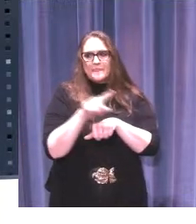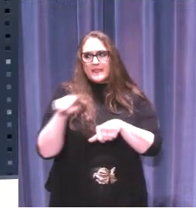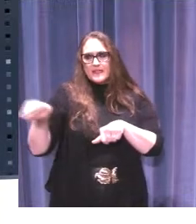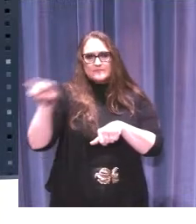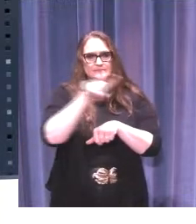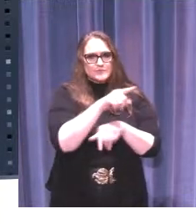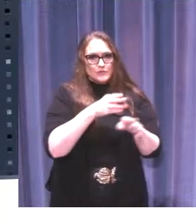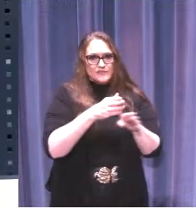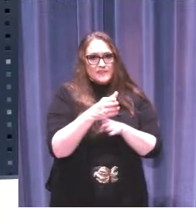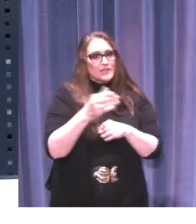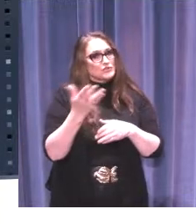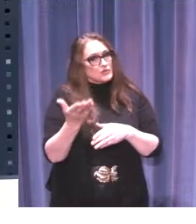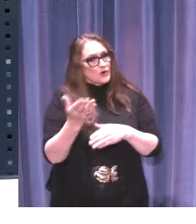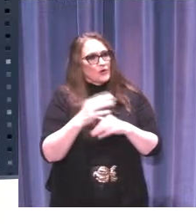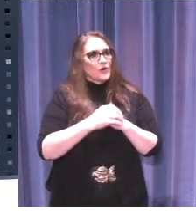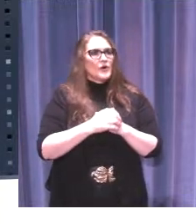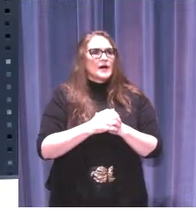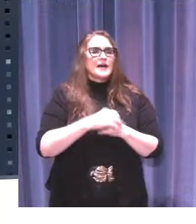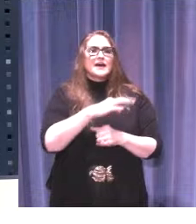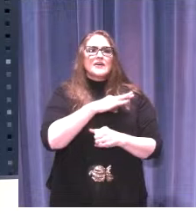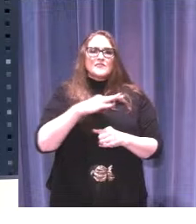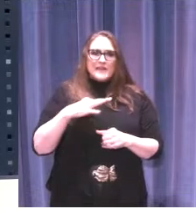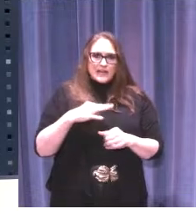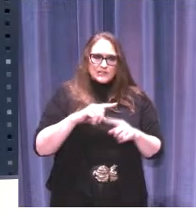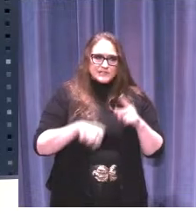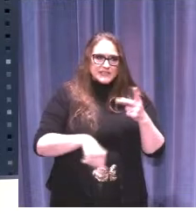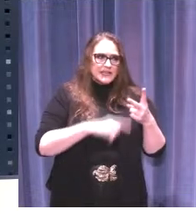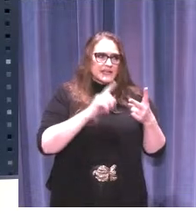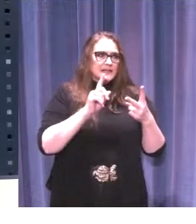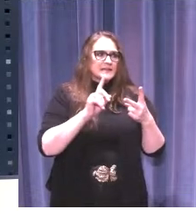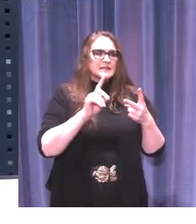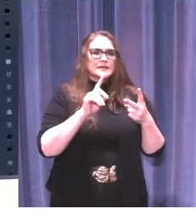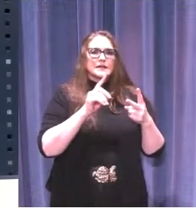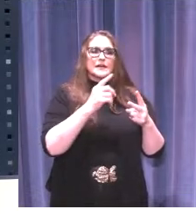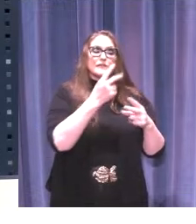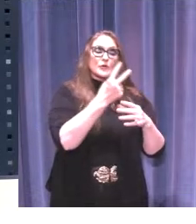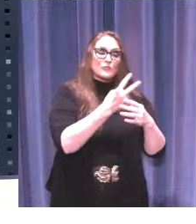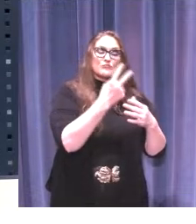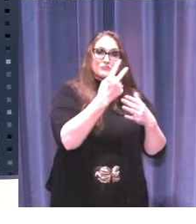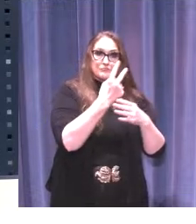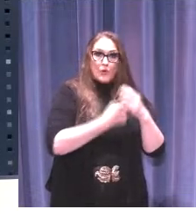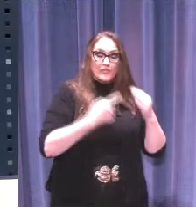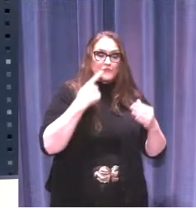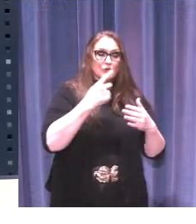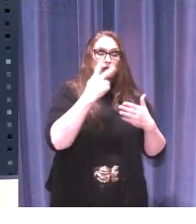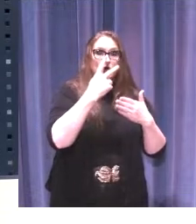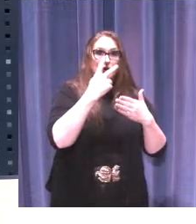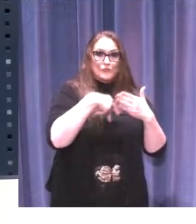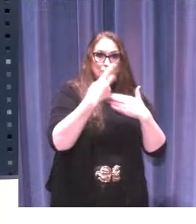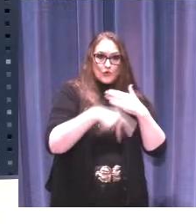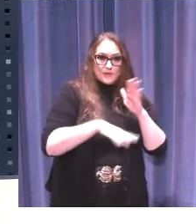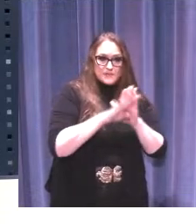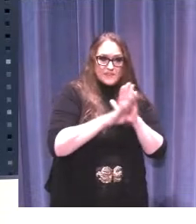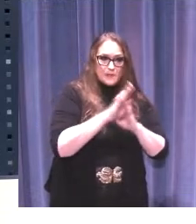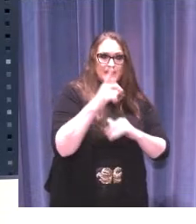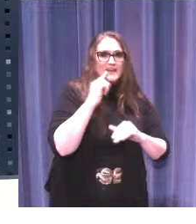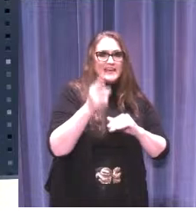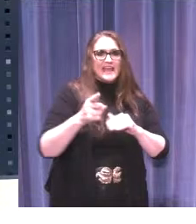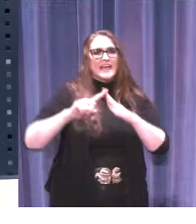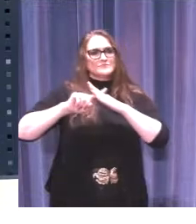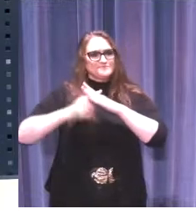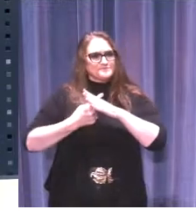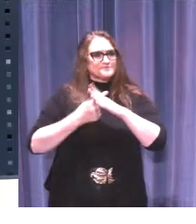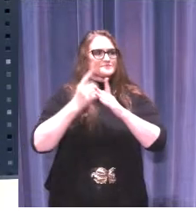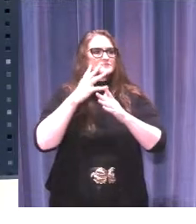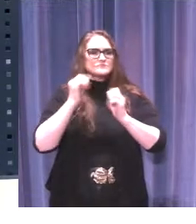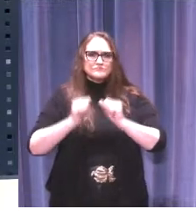fields. So the faculty, both in program development and certainly the initiation and the development